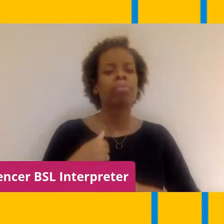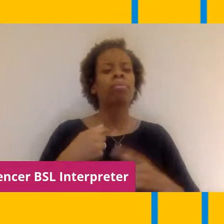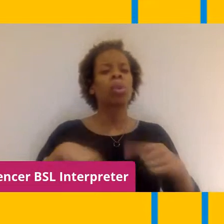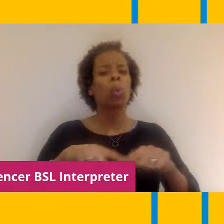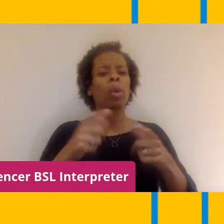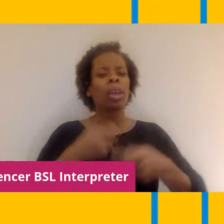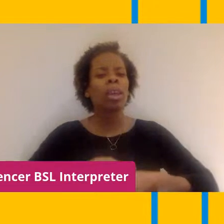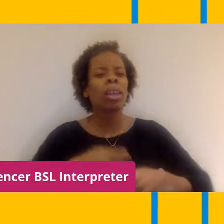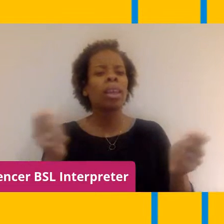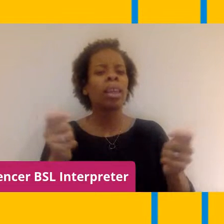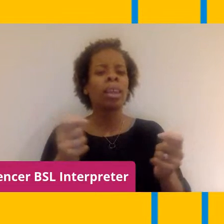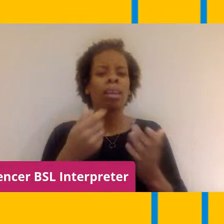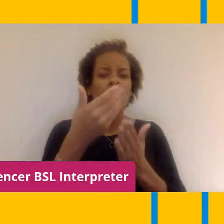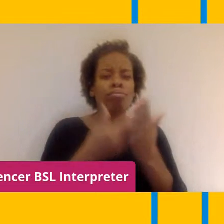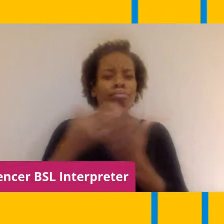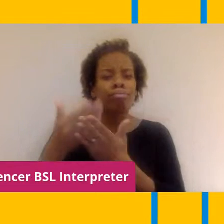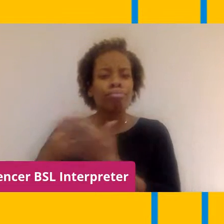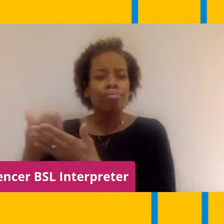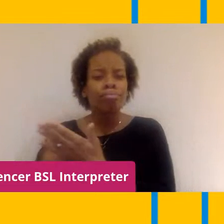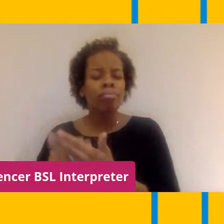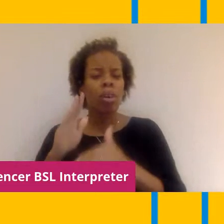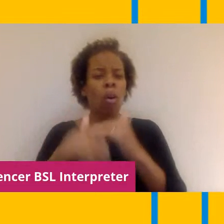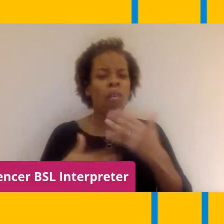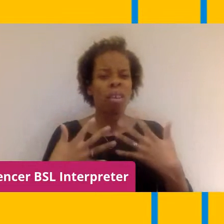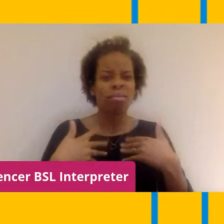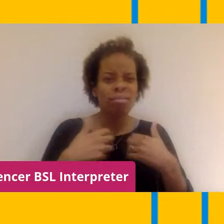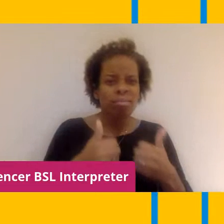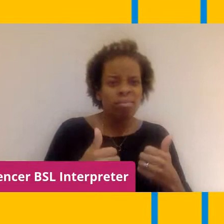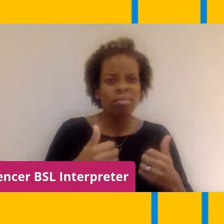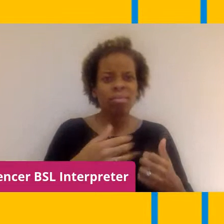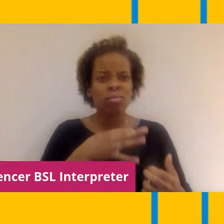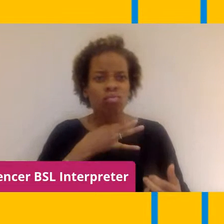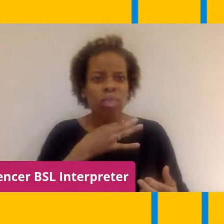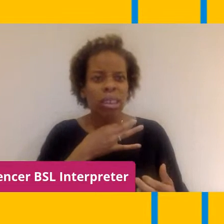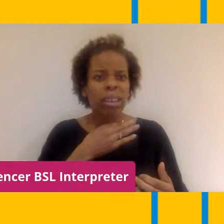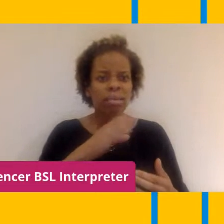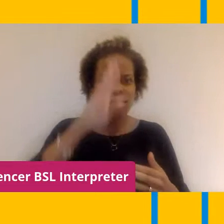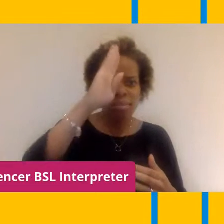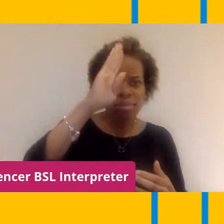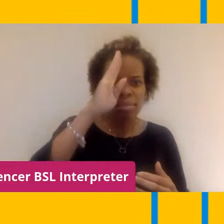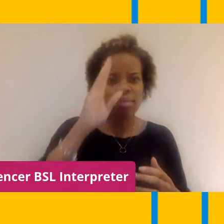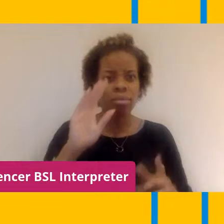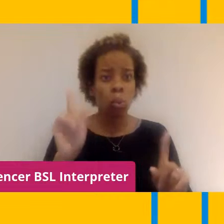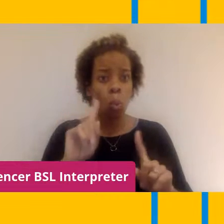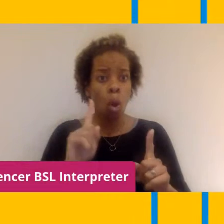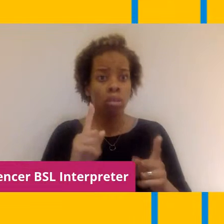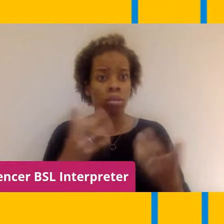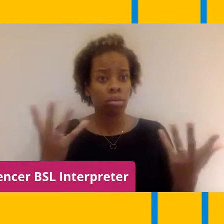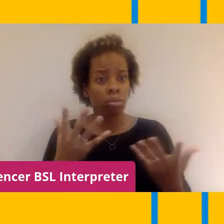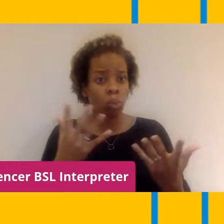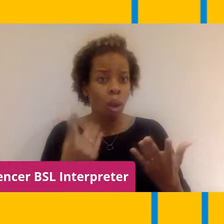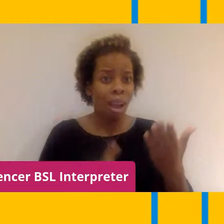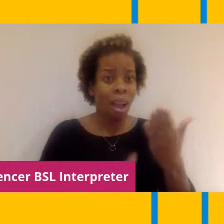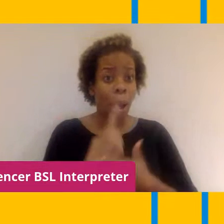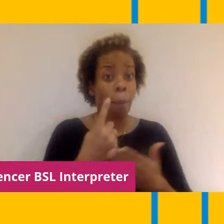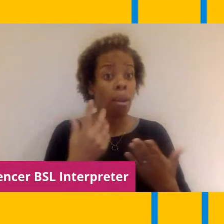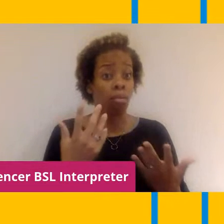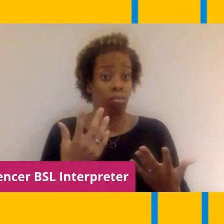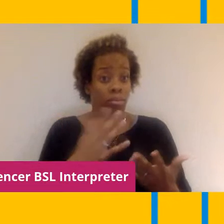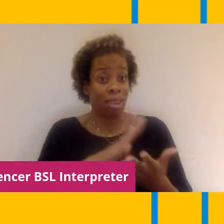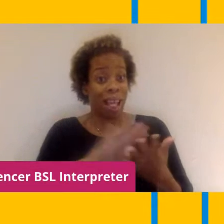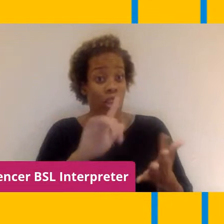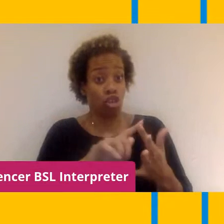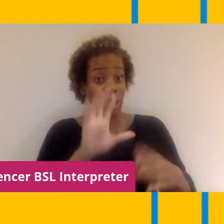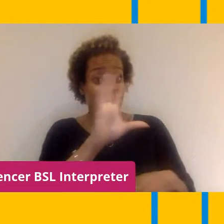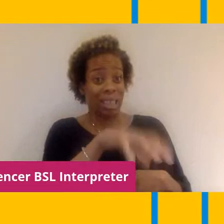of hazards and controls that exist in HE. So looking at the different sort of occupational roles